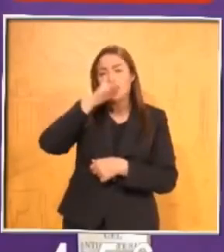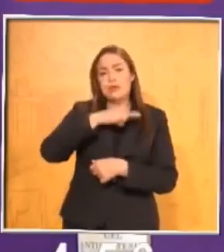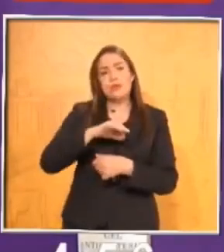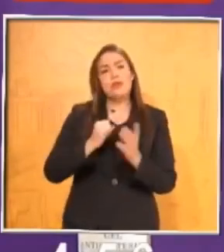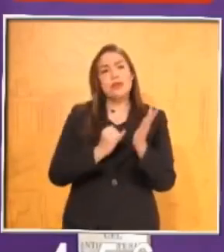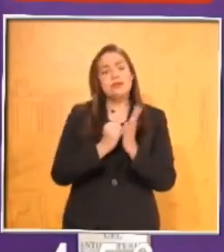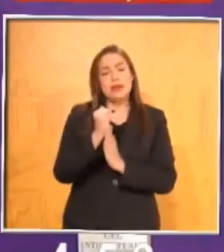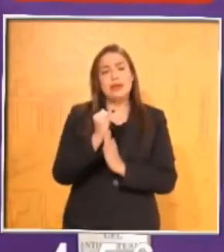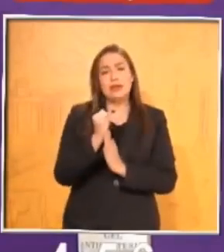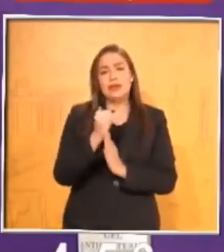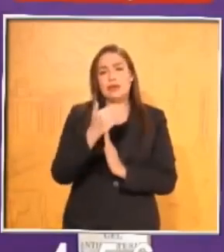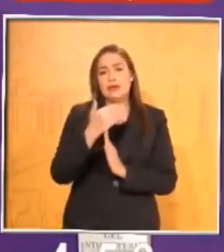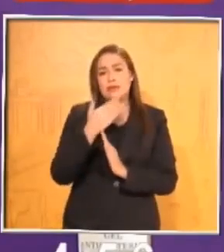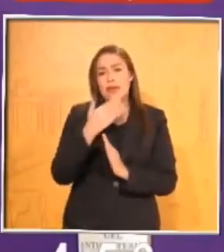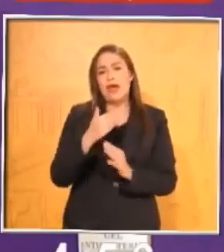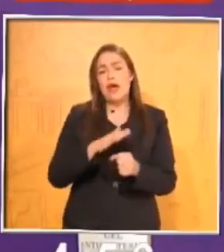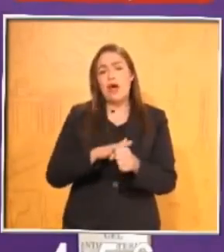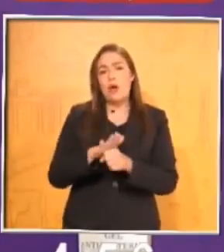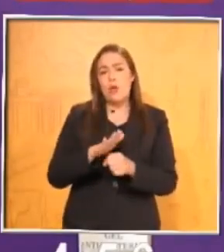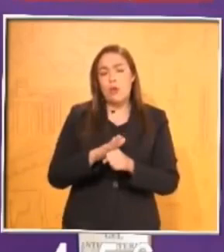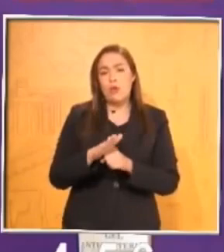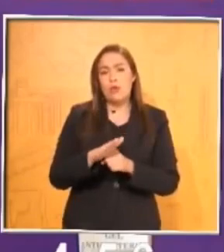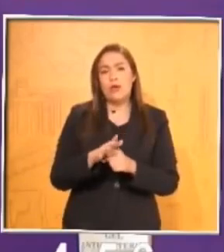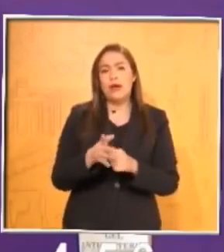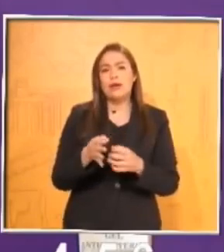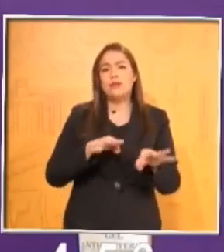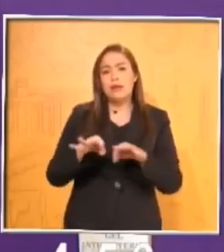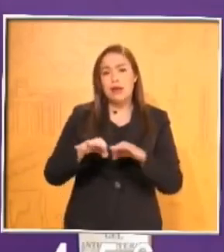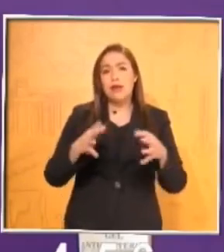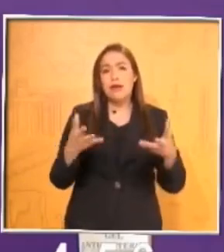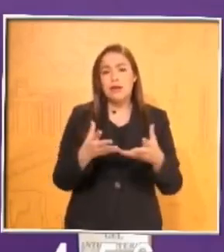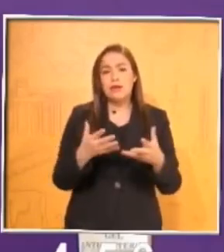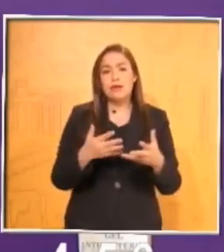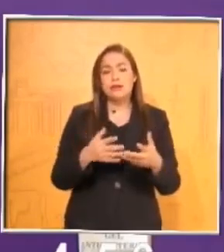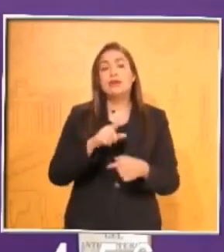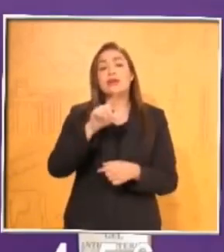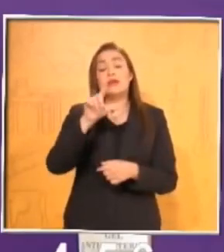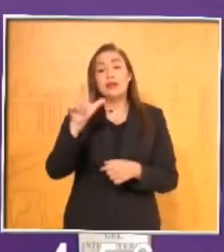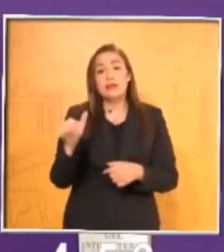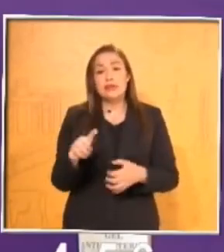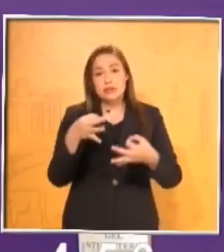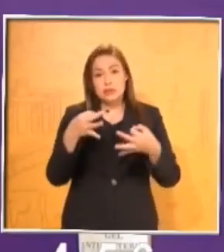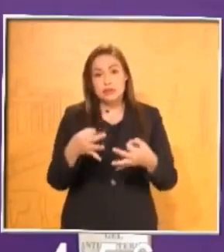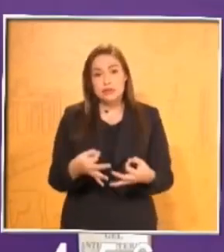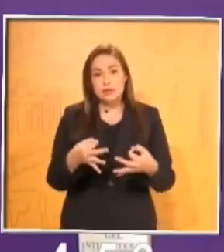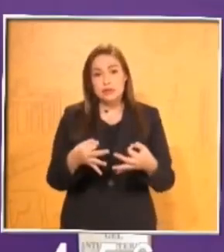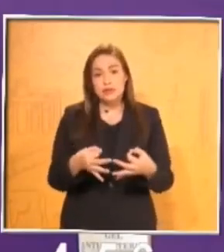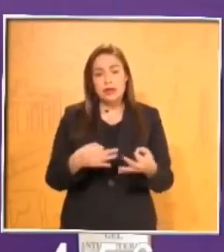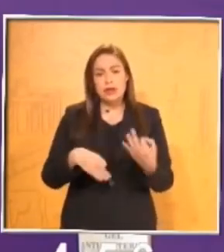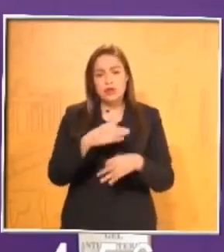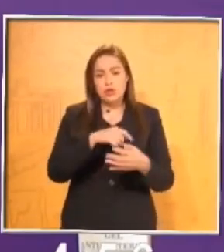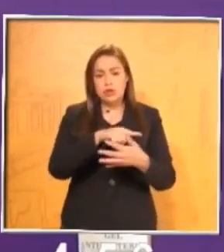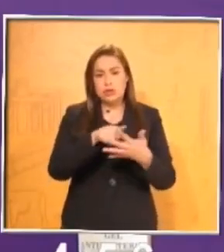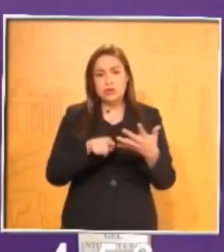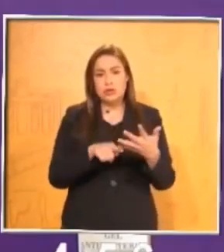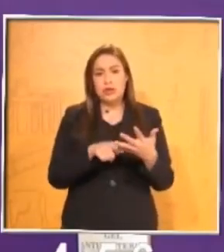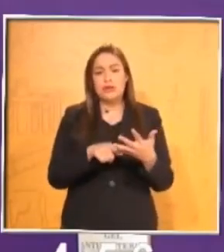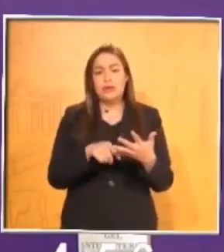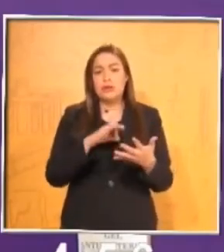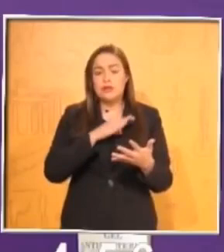decide important for this work, and then you're going to write your own elements for